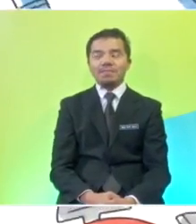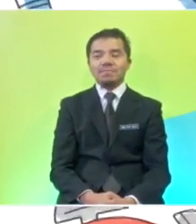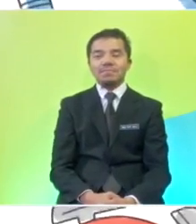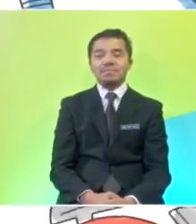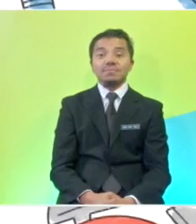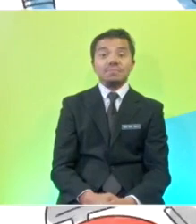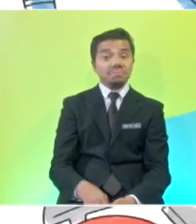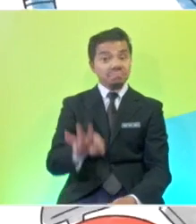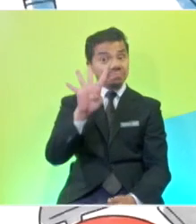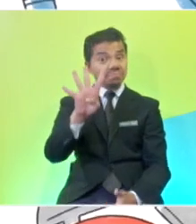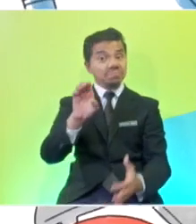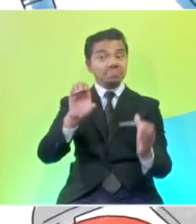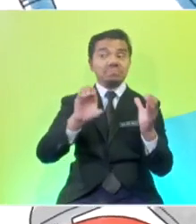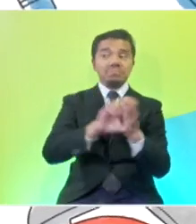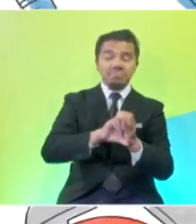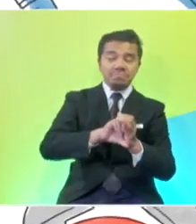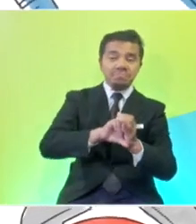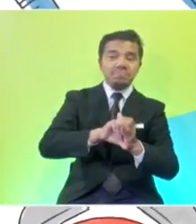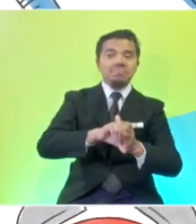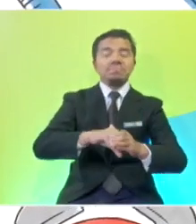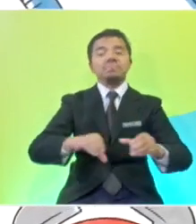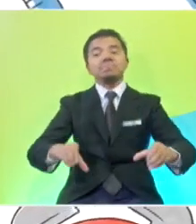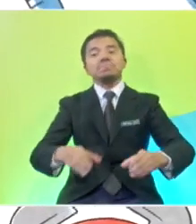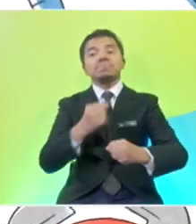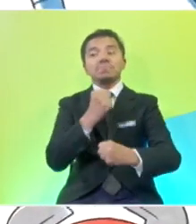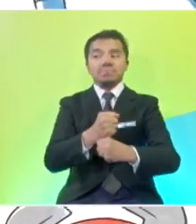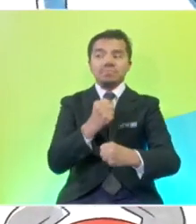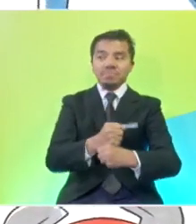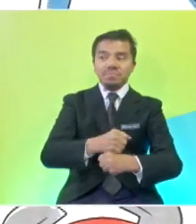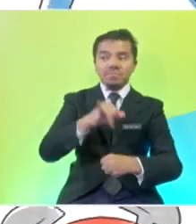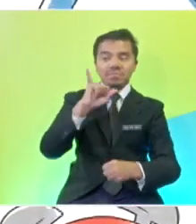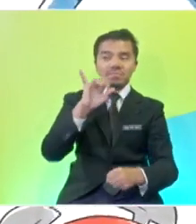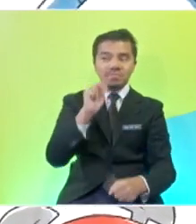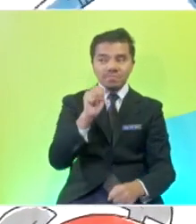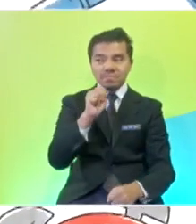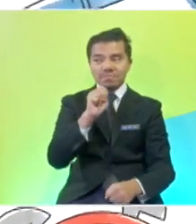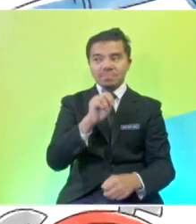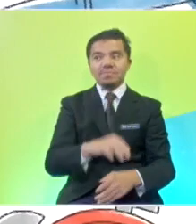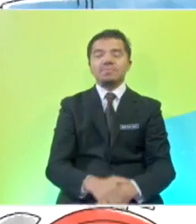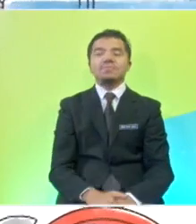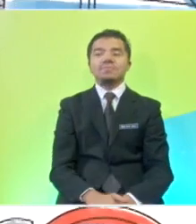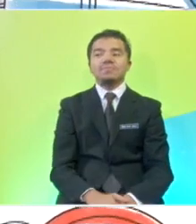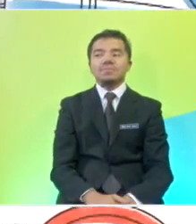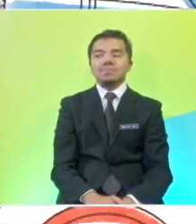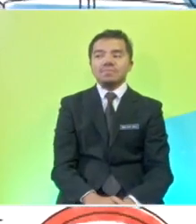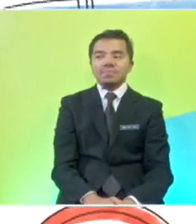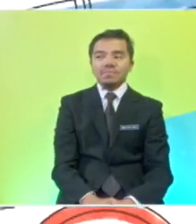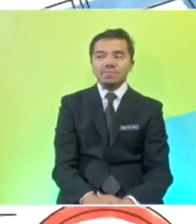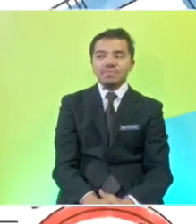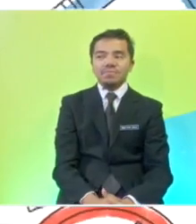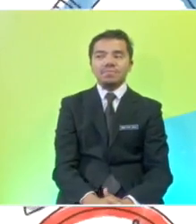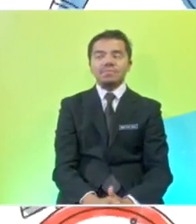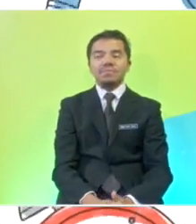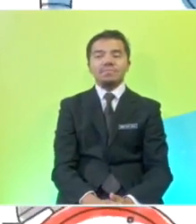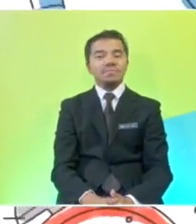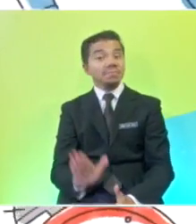examples of involuntary actions. Okay, we have some more work to do. Oh. Okay, let's do the nervous system signaling activity. Okay.